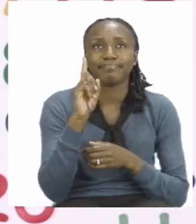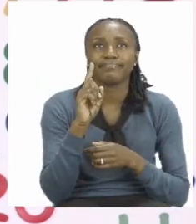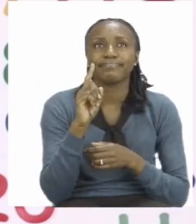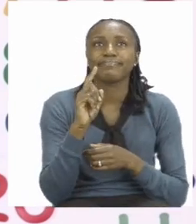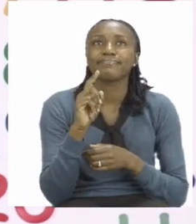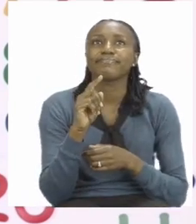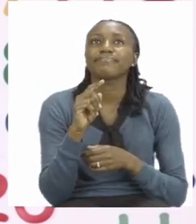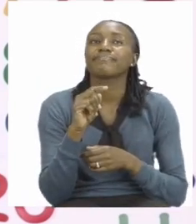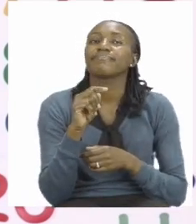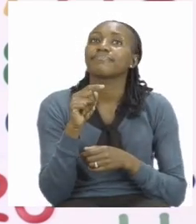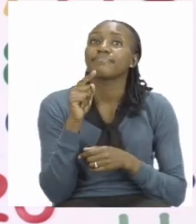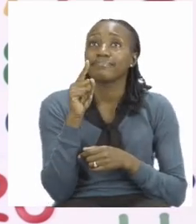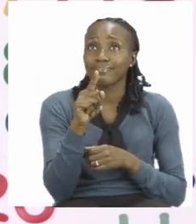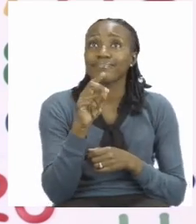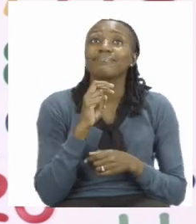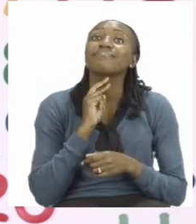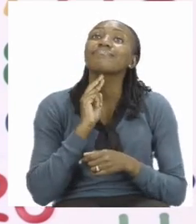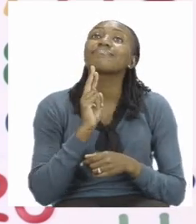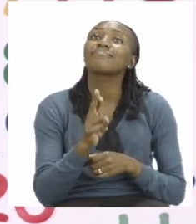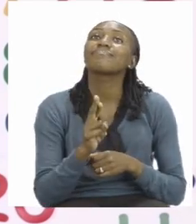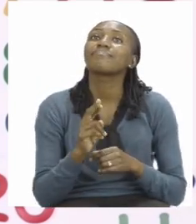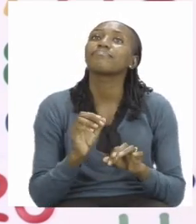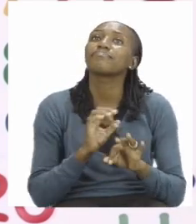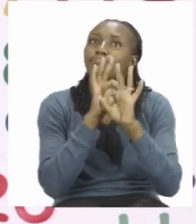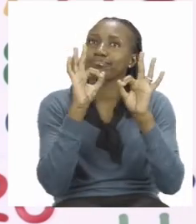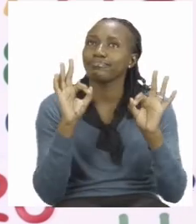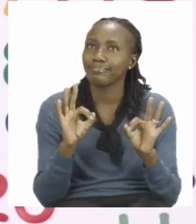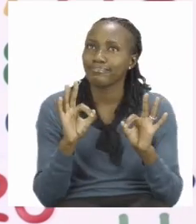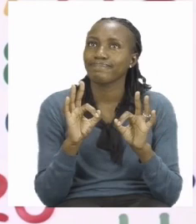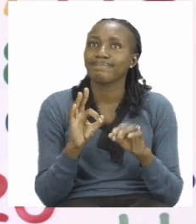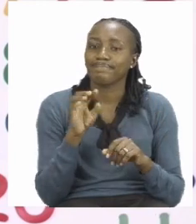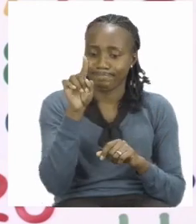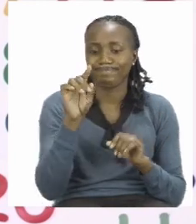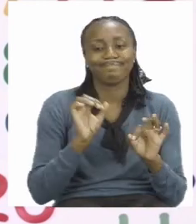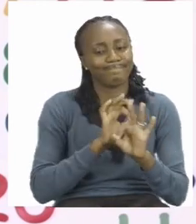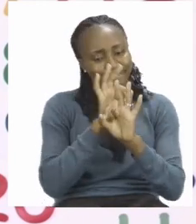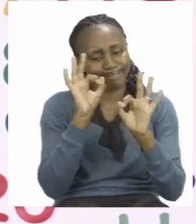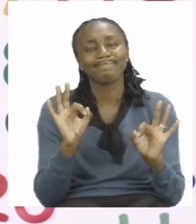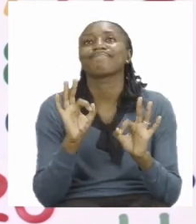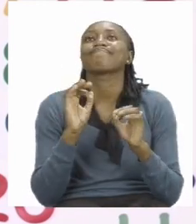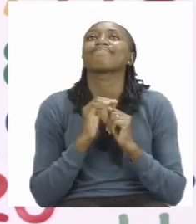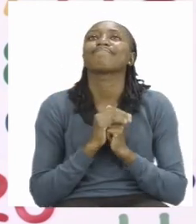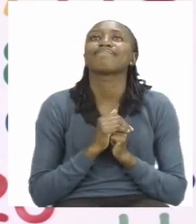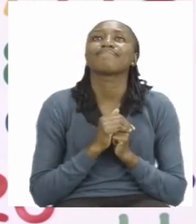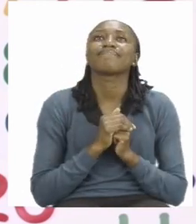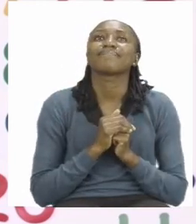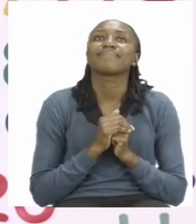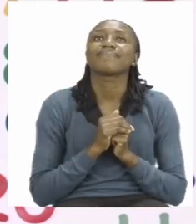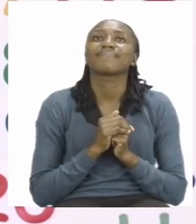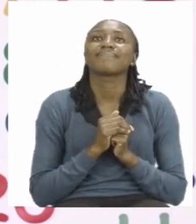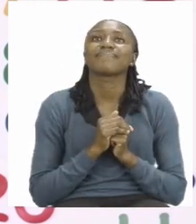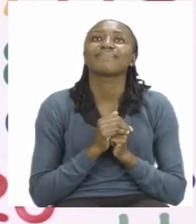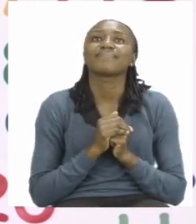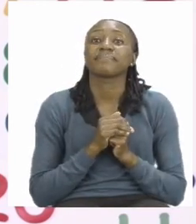says, you are beautiful. Let's read that